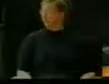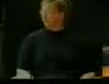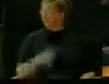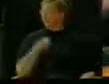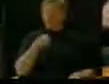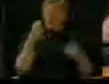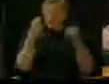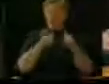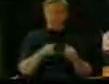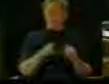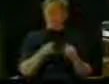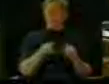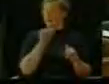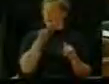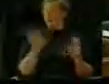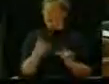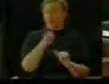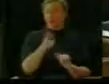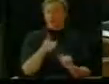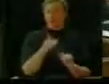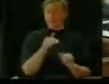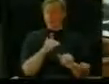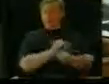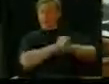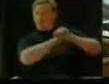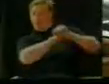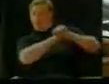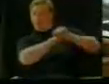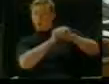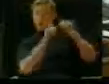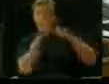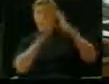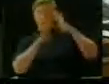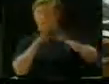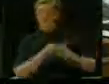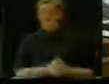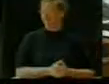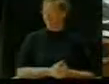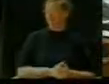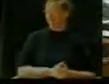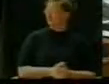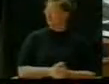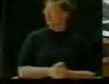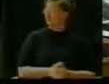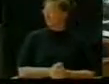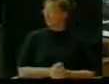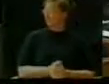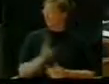Thank you, Mr. Chairman. I agree. Just don't do anything, and it'll keep you out of trouble. But,